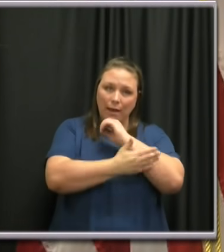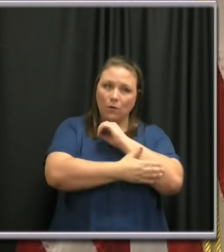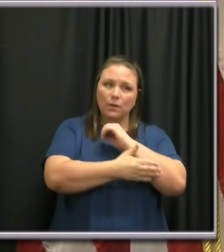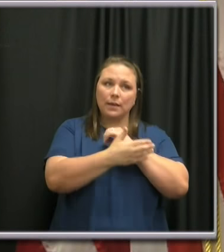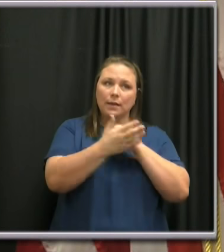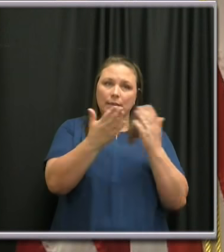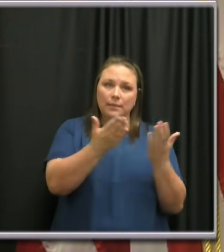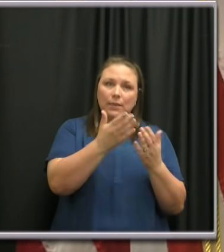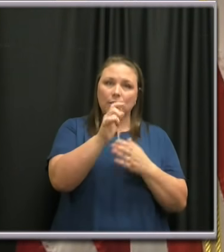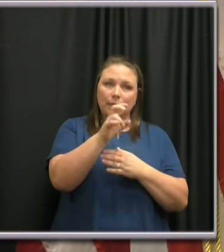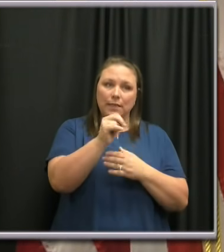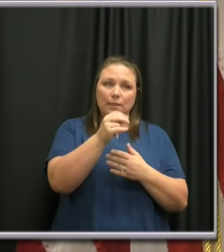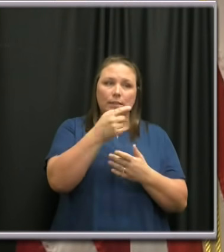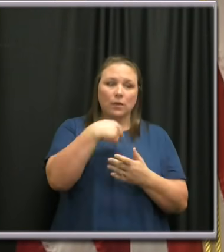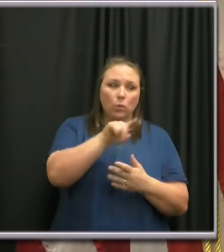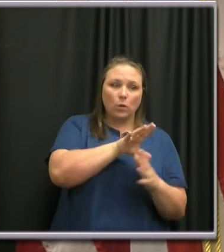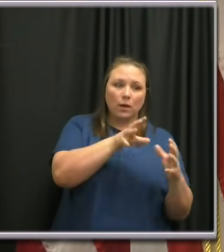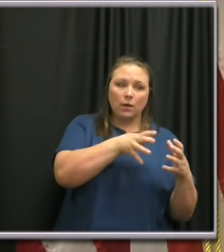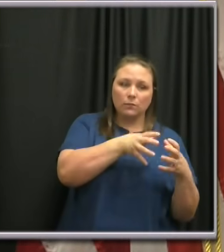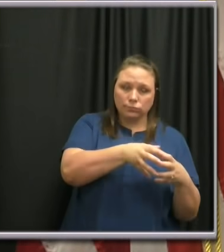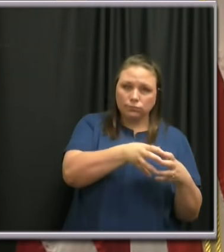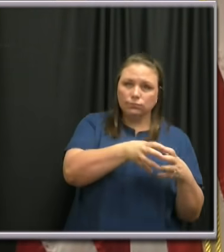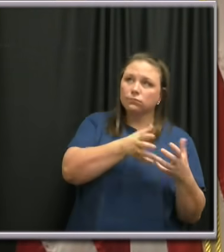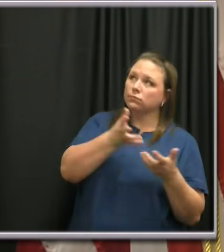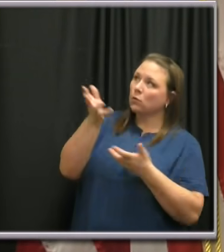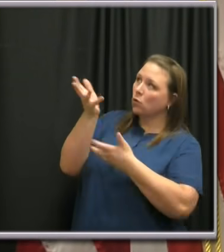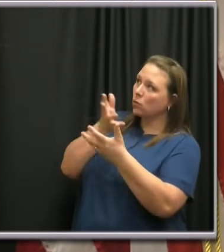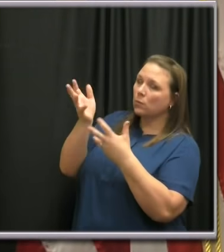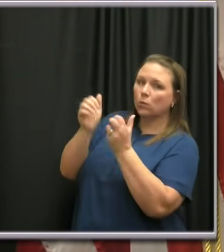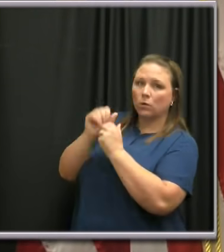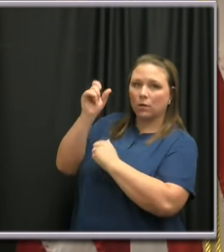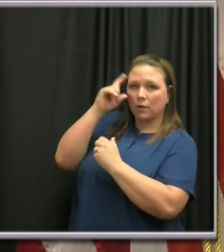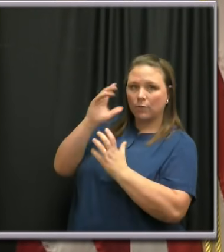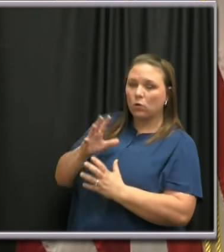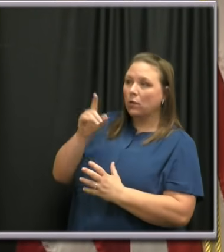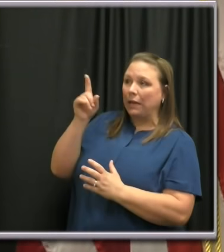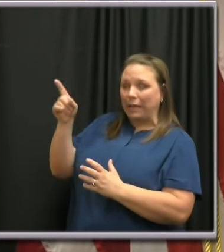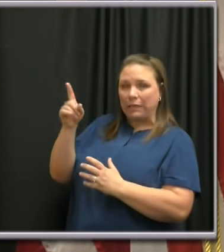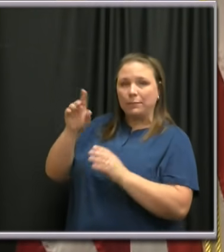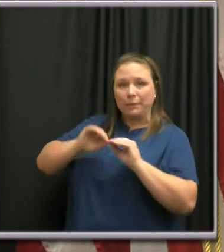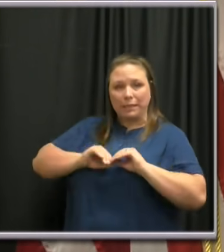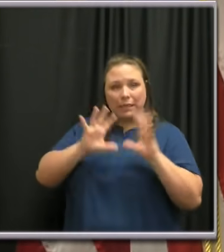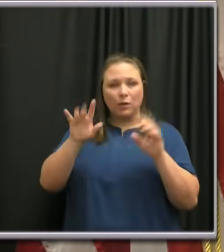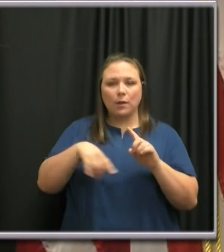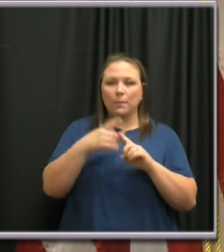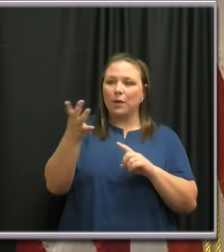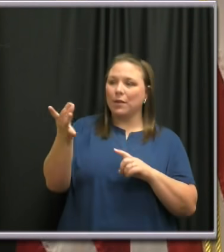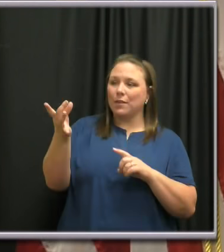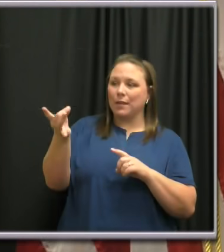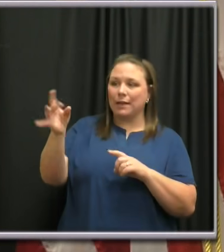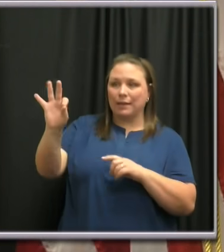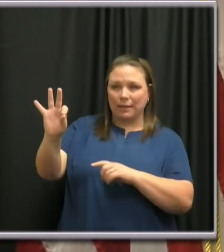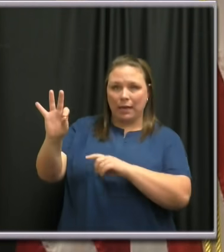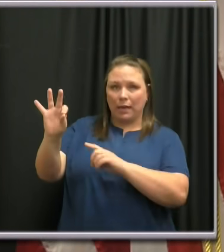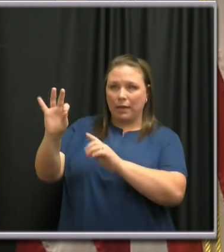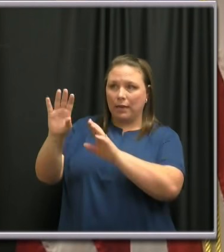relatively frequent communication with the governor, and the governor has been clear about the 89 and the 6.